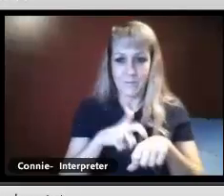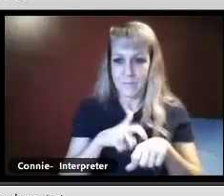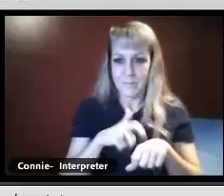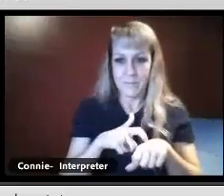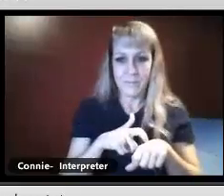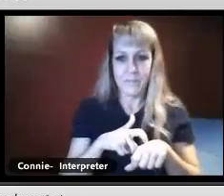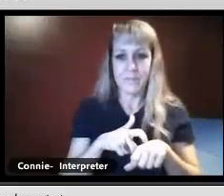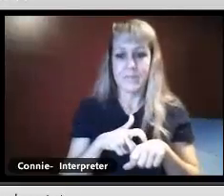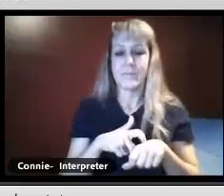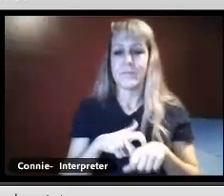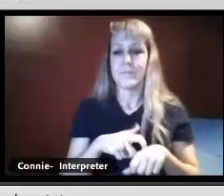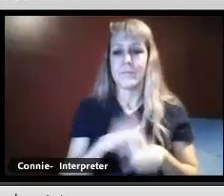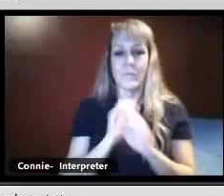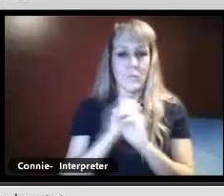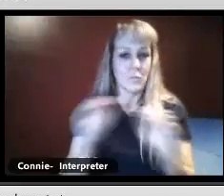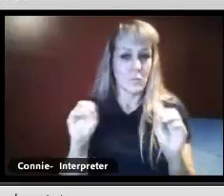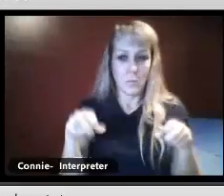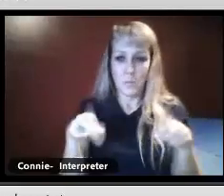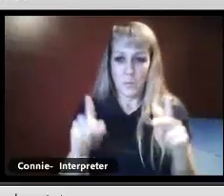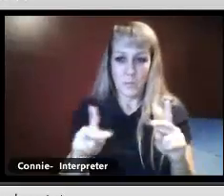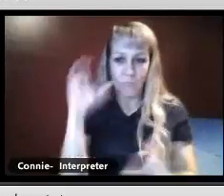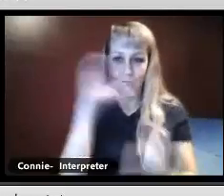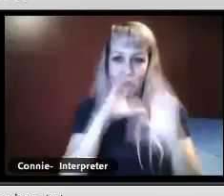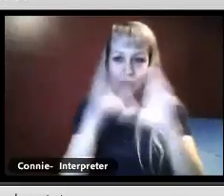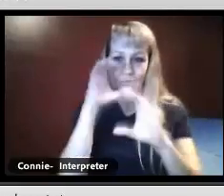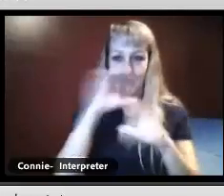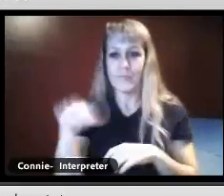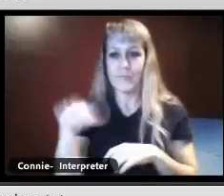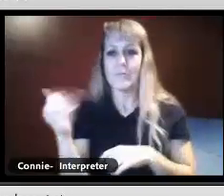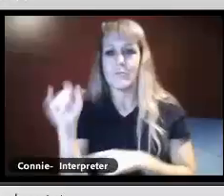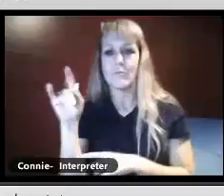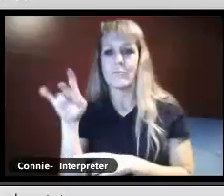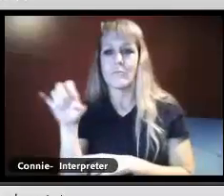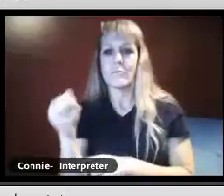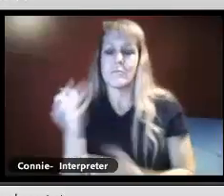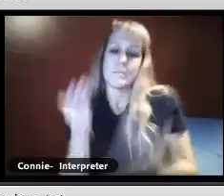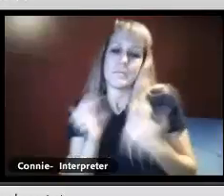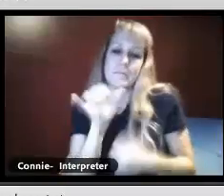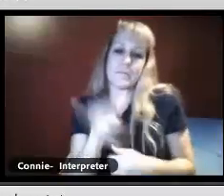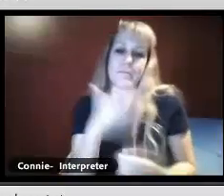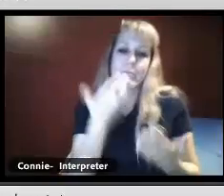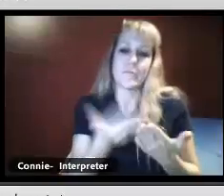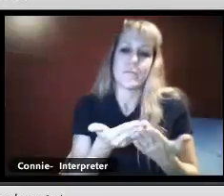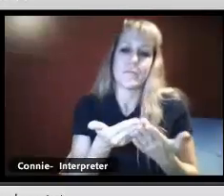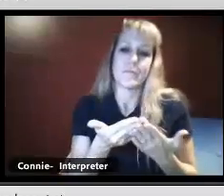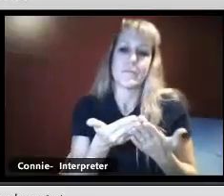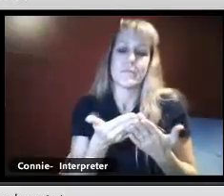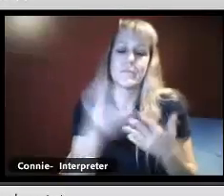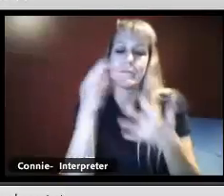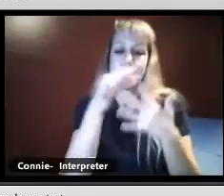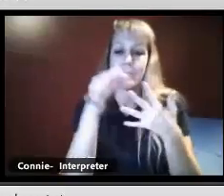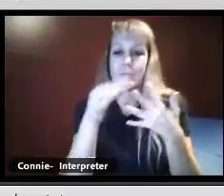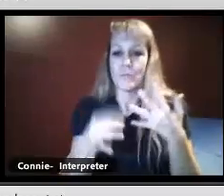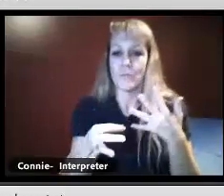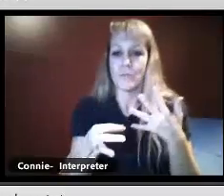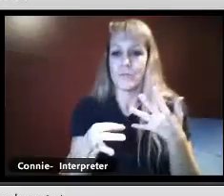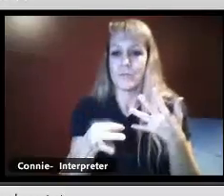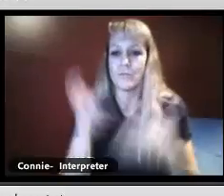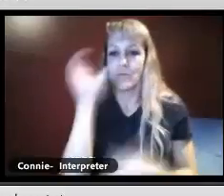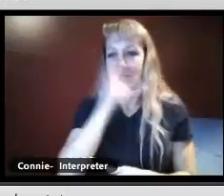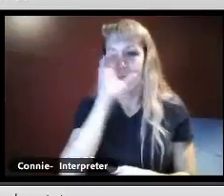had the opportunity to explore those other sites, this may be a good option for you to look for